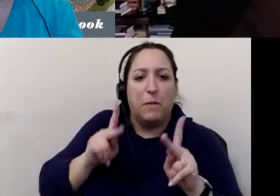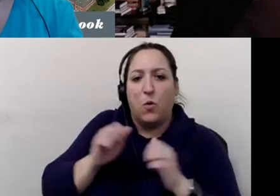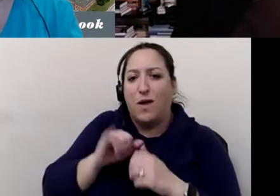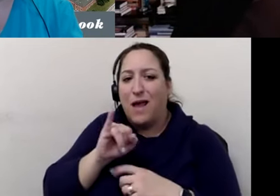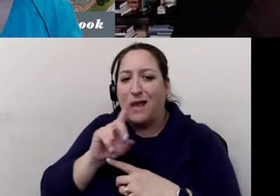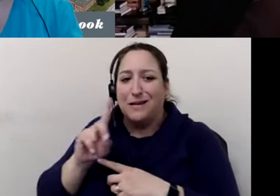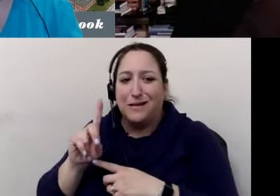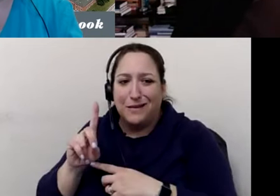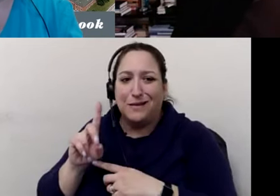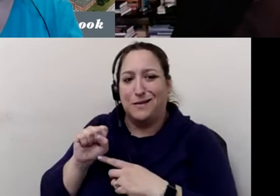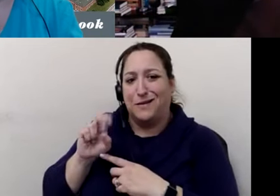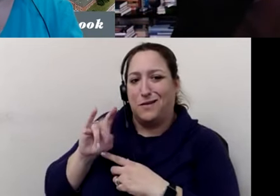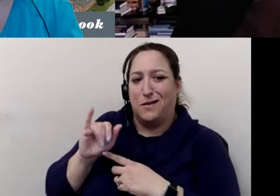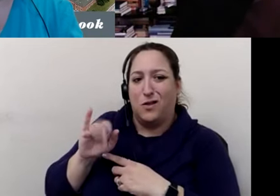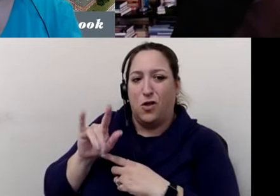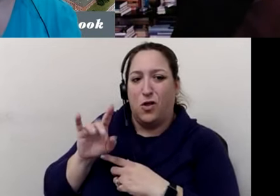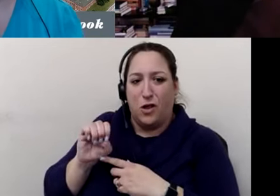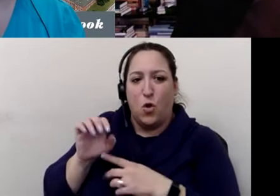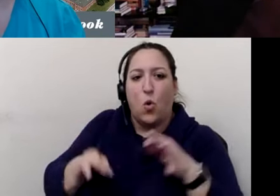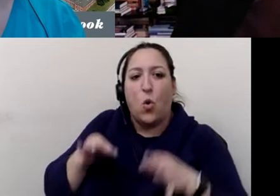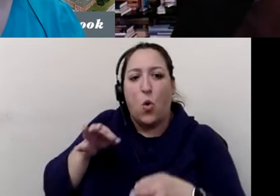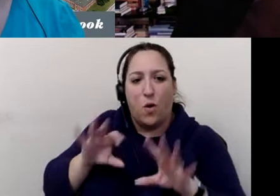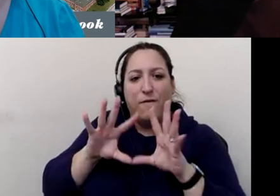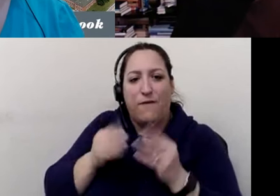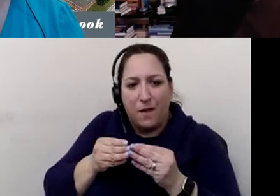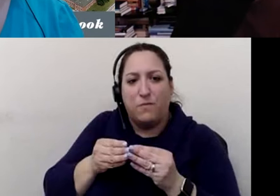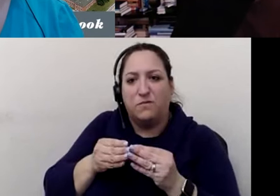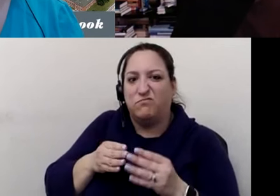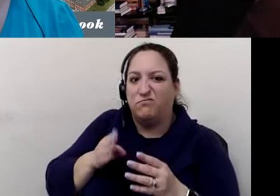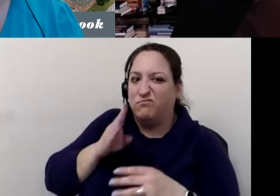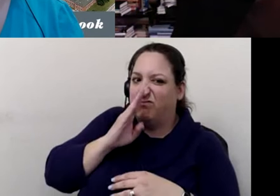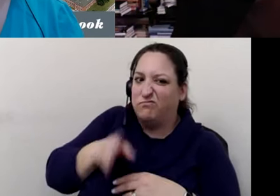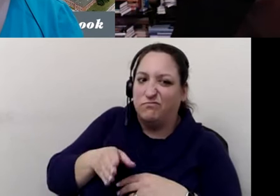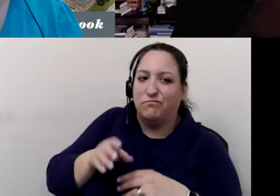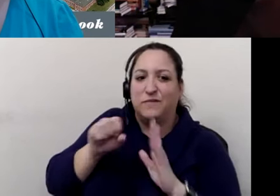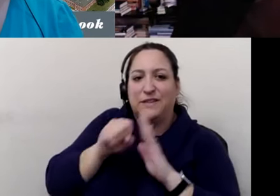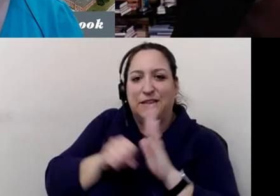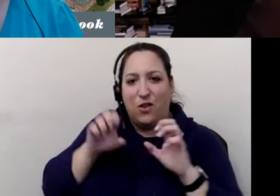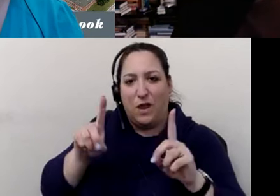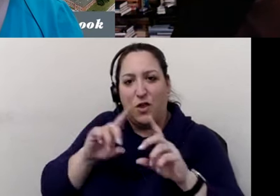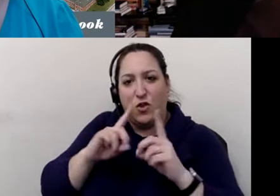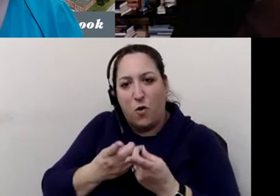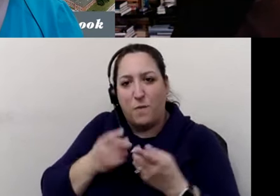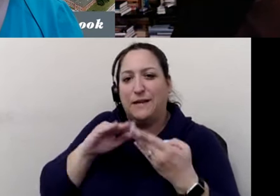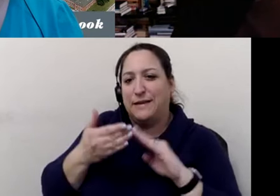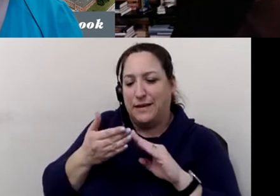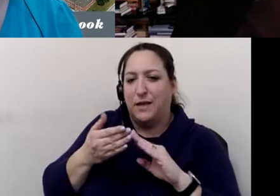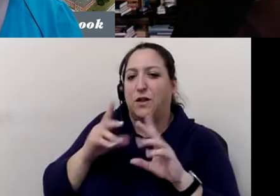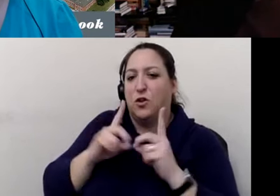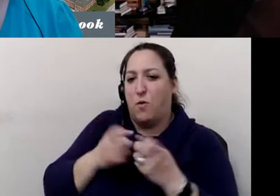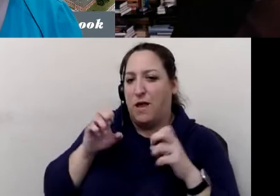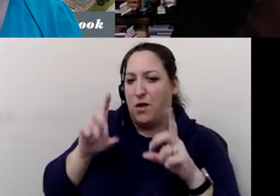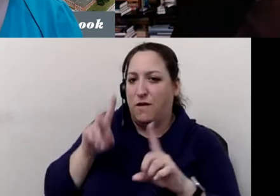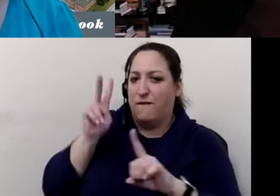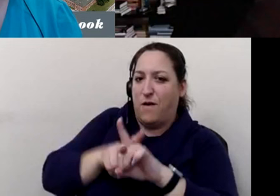coming through the surrogate courts where families are directed by the state education department, the city department of education, to file